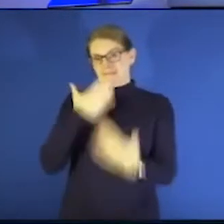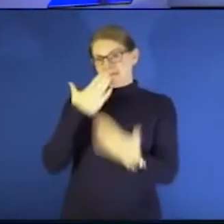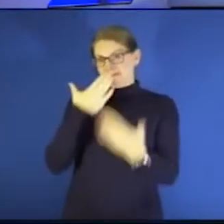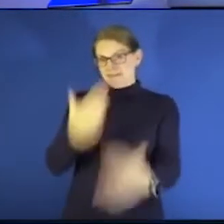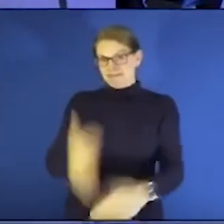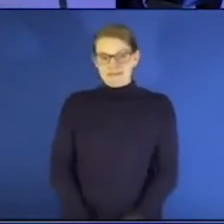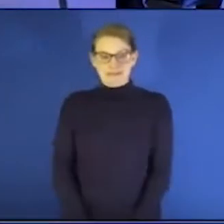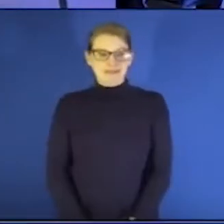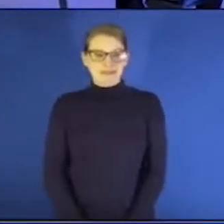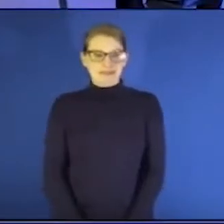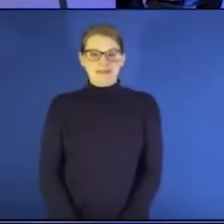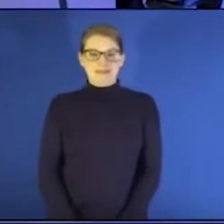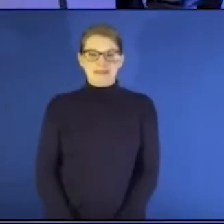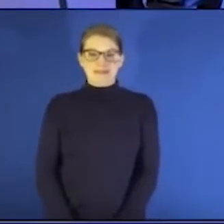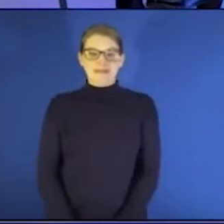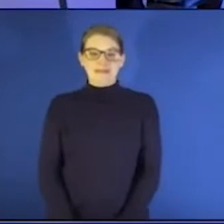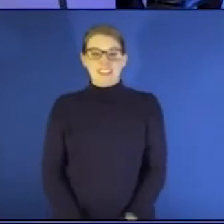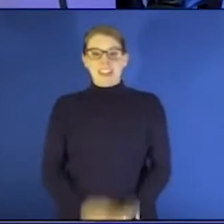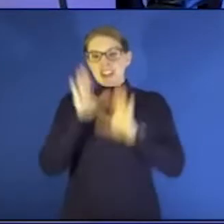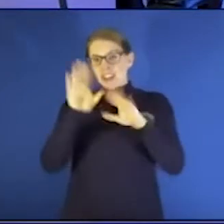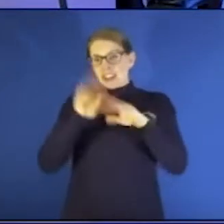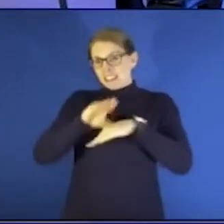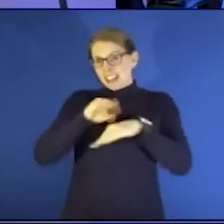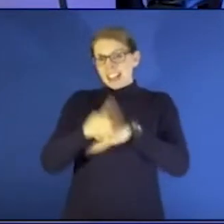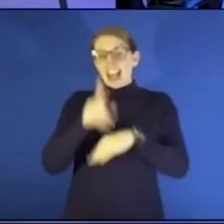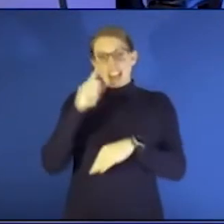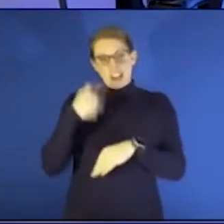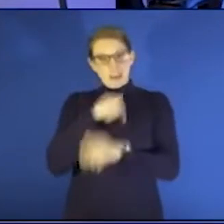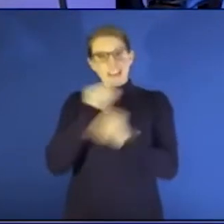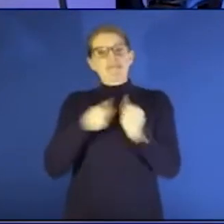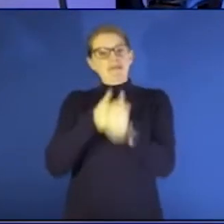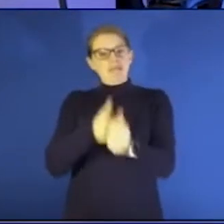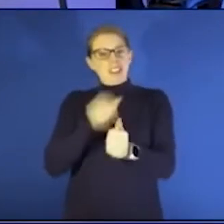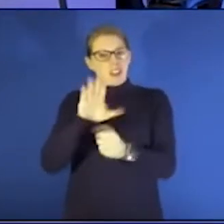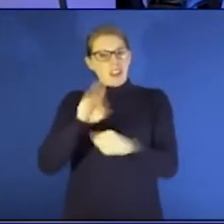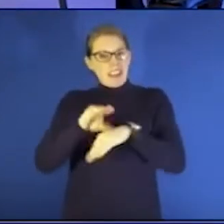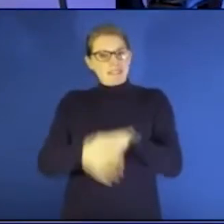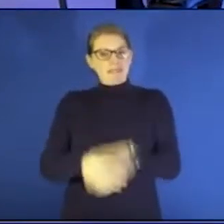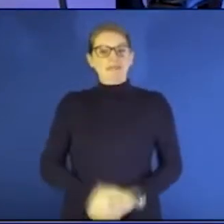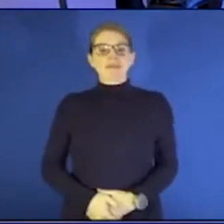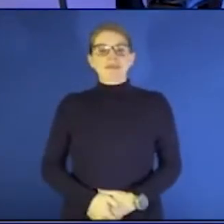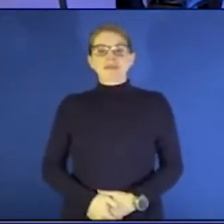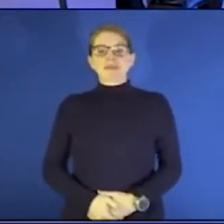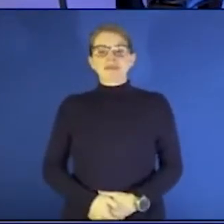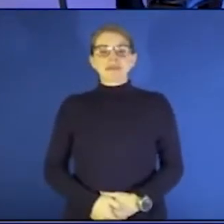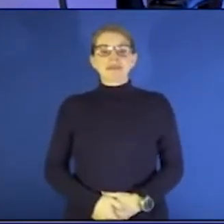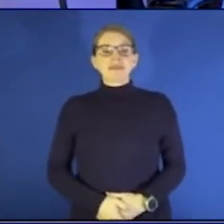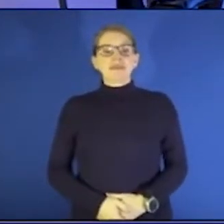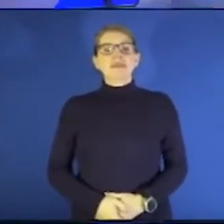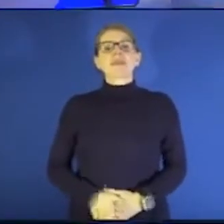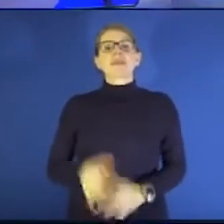so you. much. Great advice, and I think we can do that. Dr. Douglas, have a great weekend. Okay, so a couple other questions.